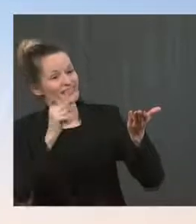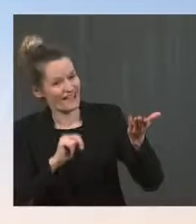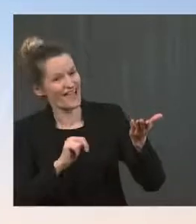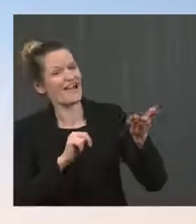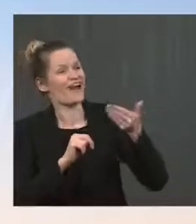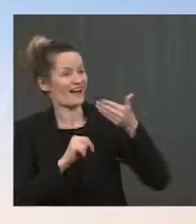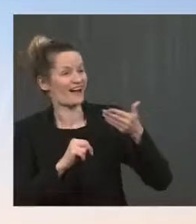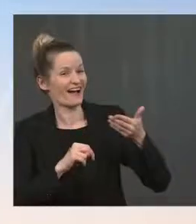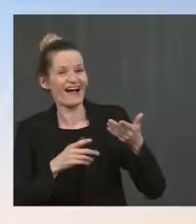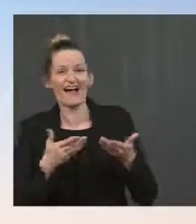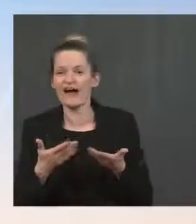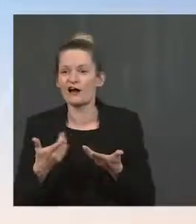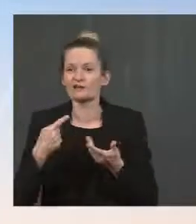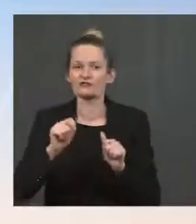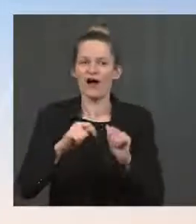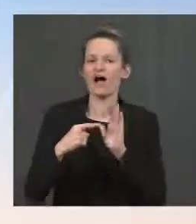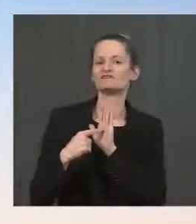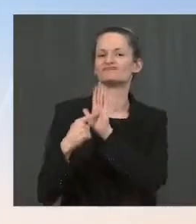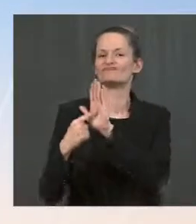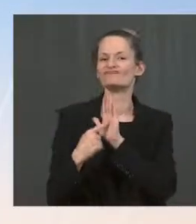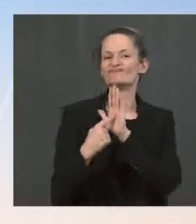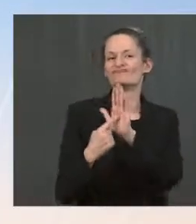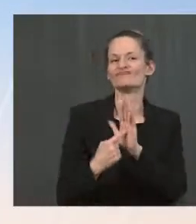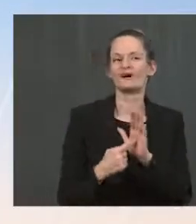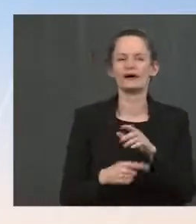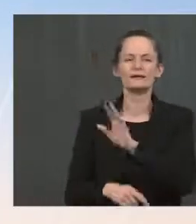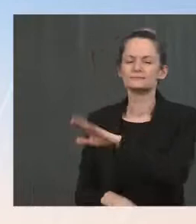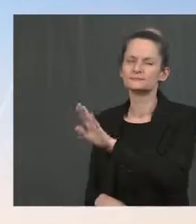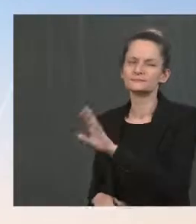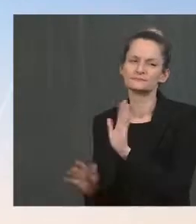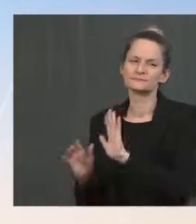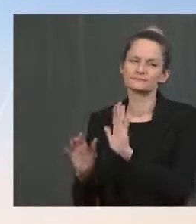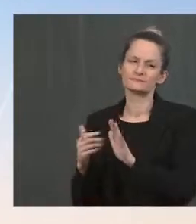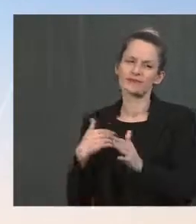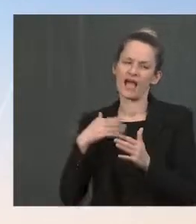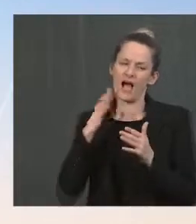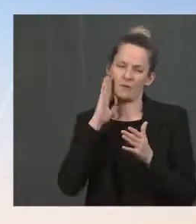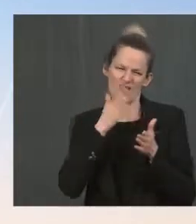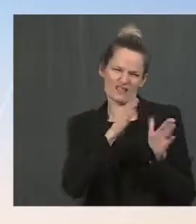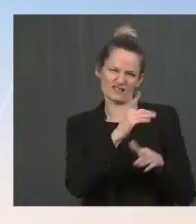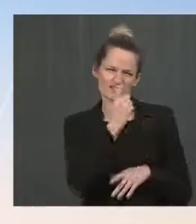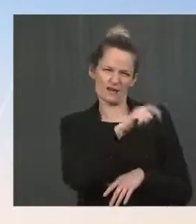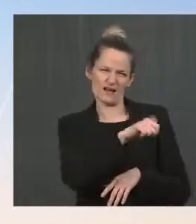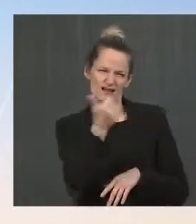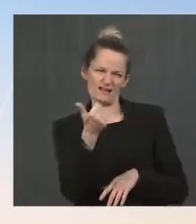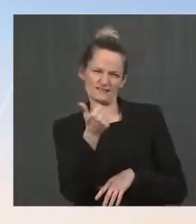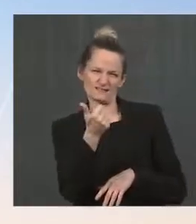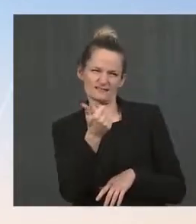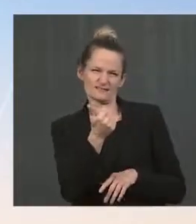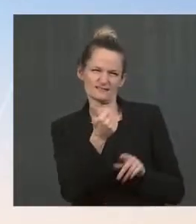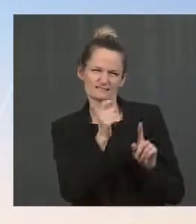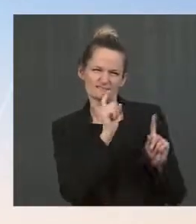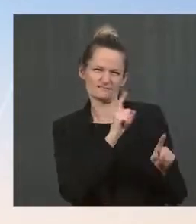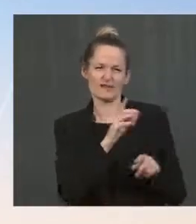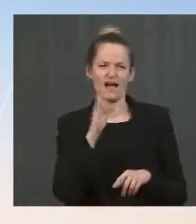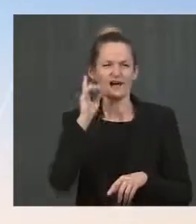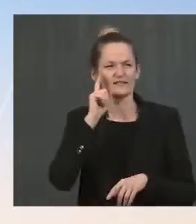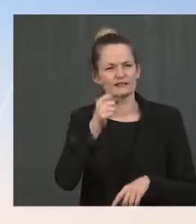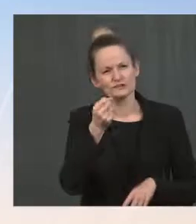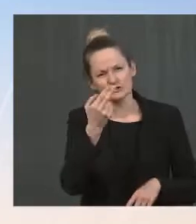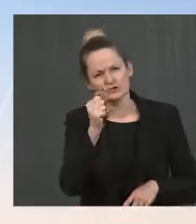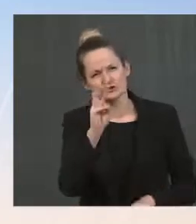non-controversial positions? Well, I will let others evaluate whether they think Kellyanne Conway and Sean Spicer and others